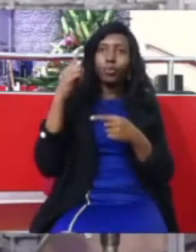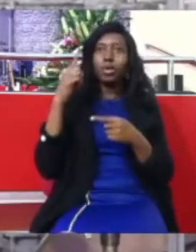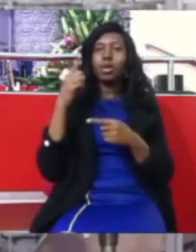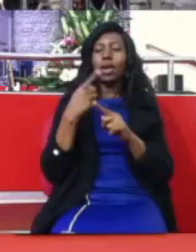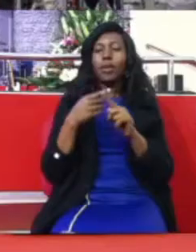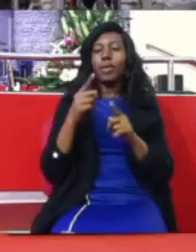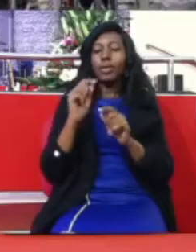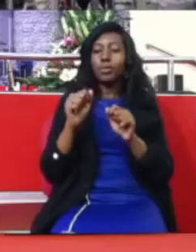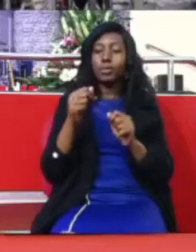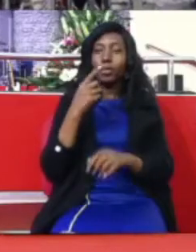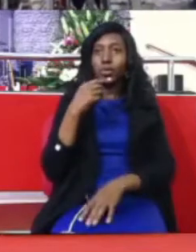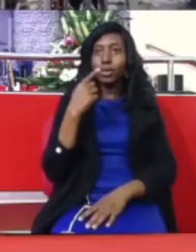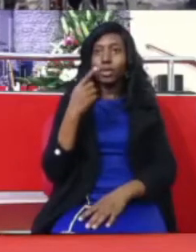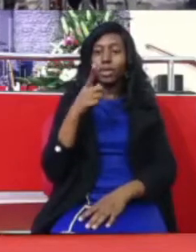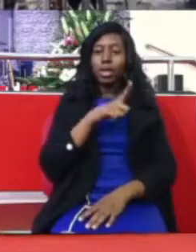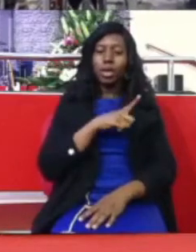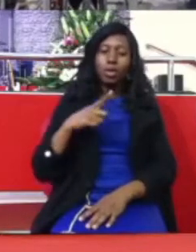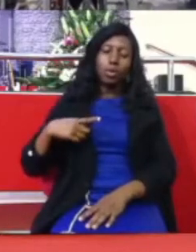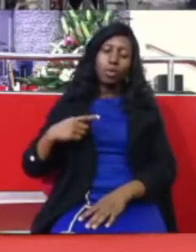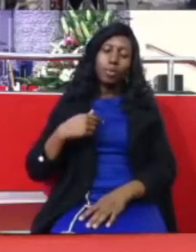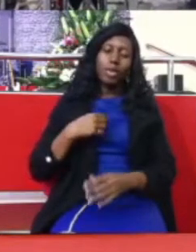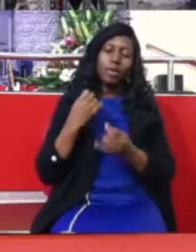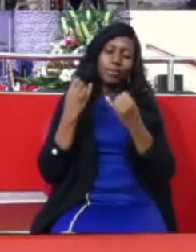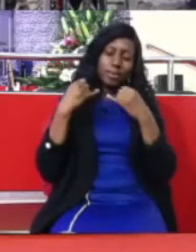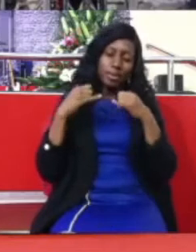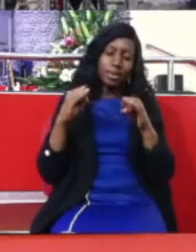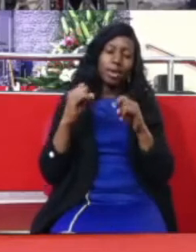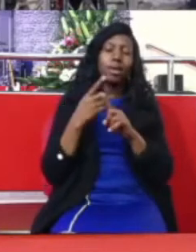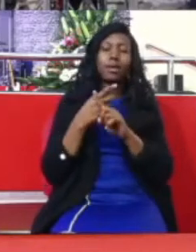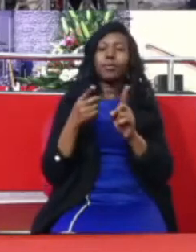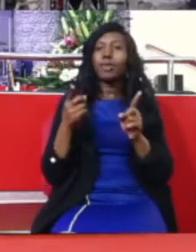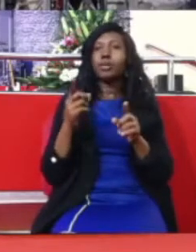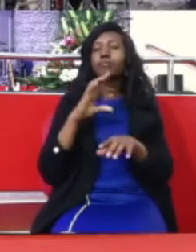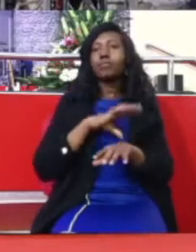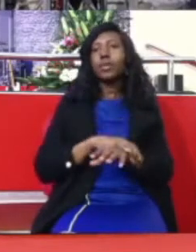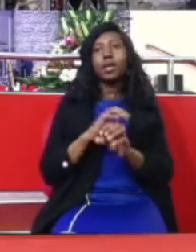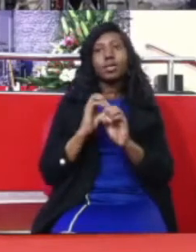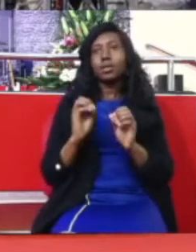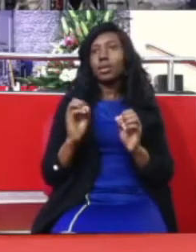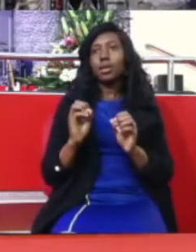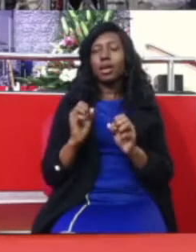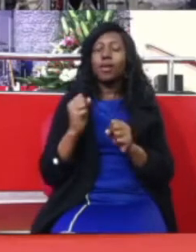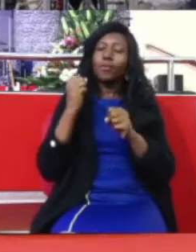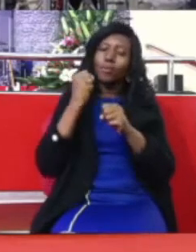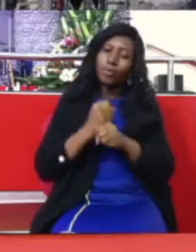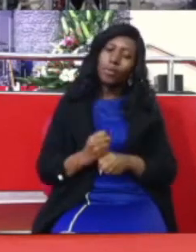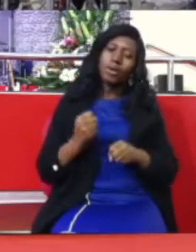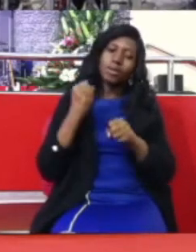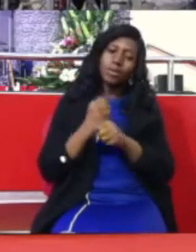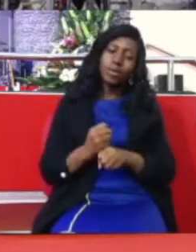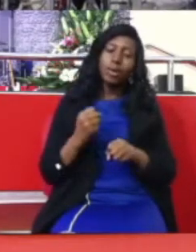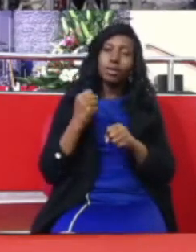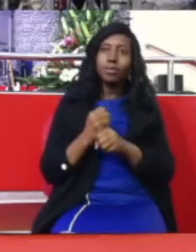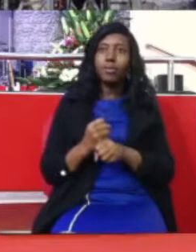whole night, but I have caught nothing. I have worked hard on disciplining my children, but I